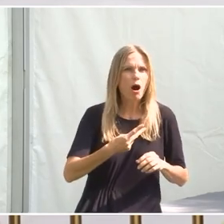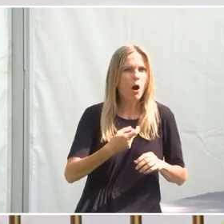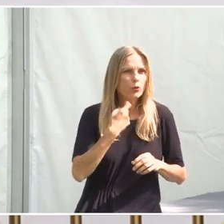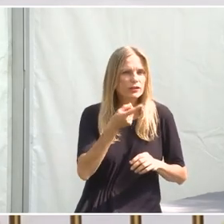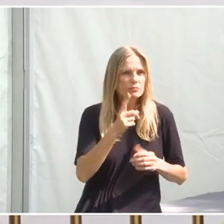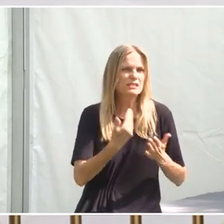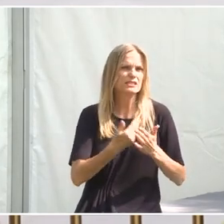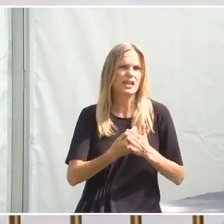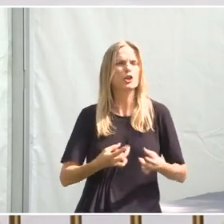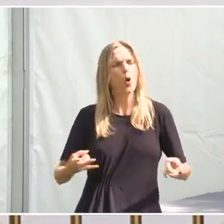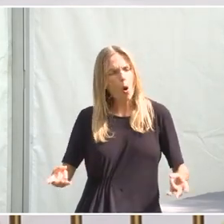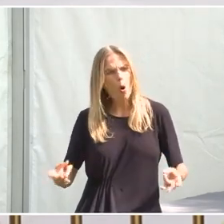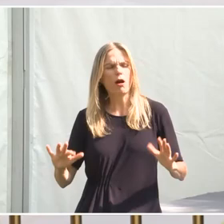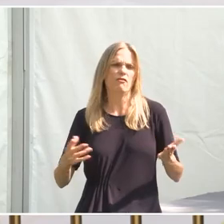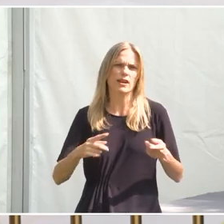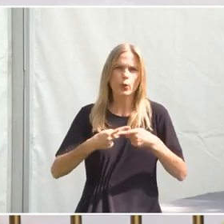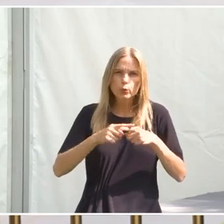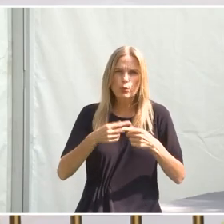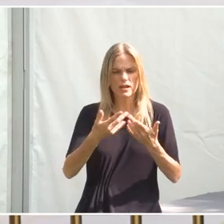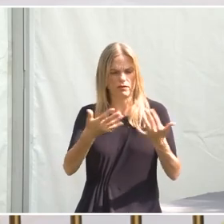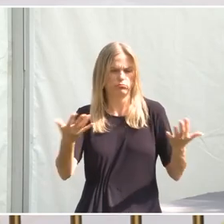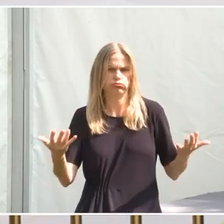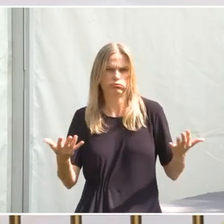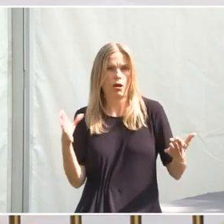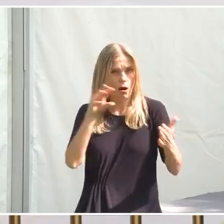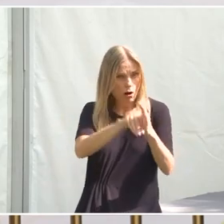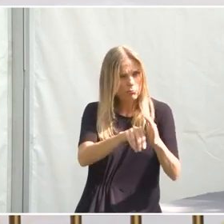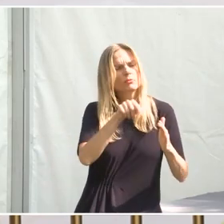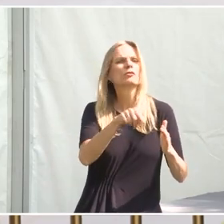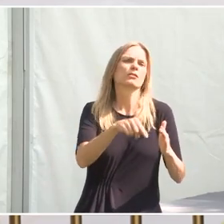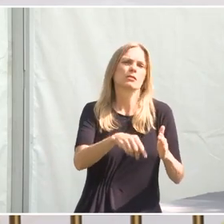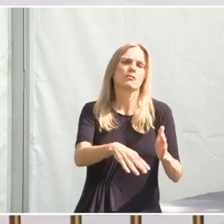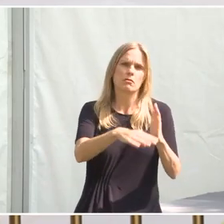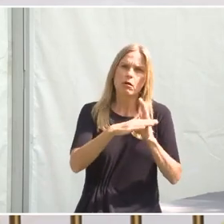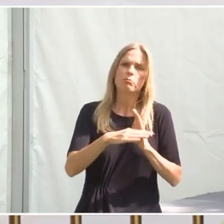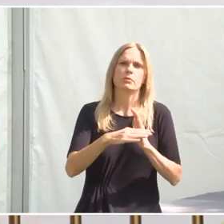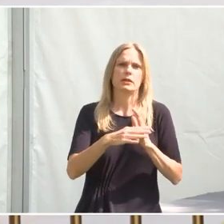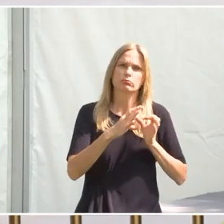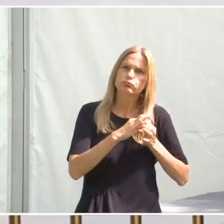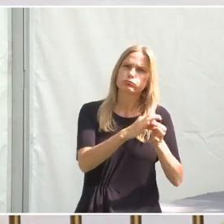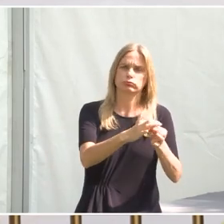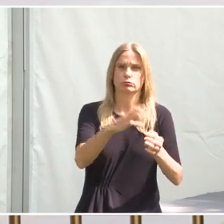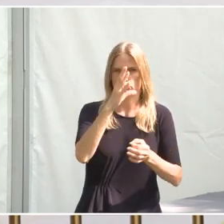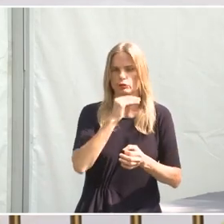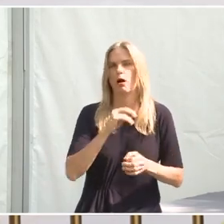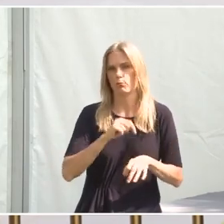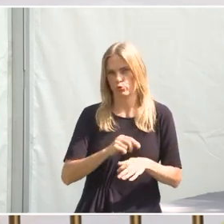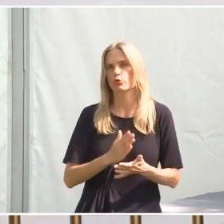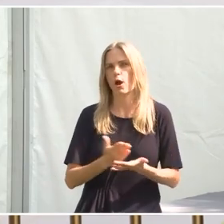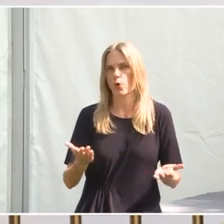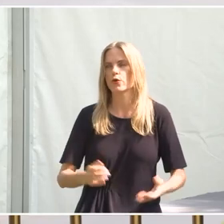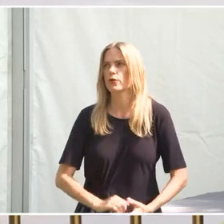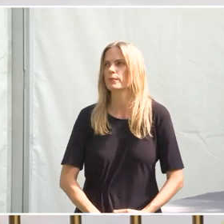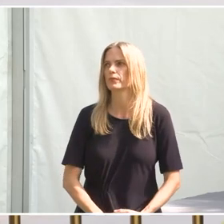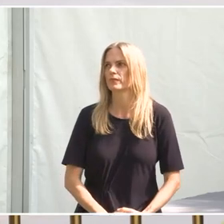can be whatever. And you find people, as you said, you can find people you can mirrorize yourself in. So that there's